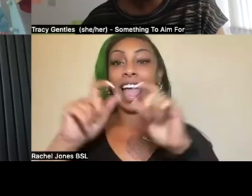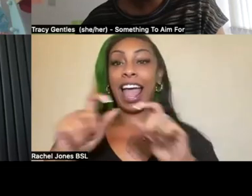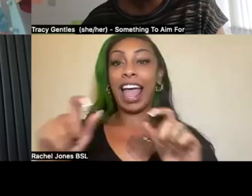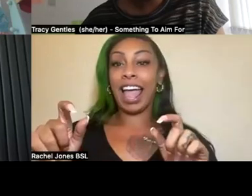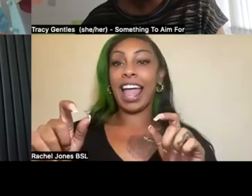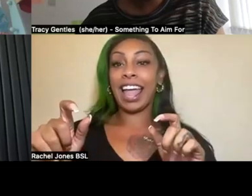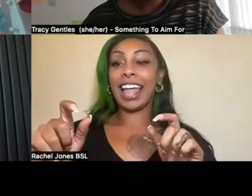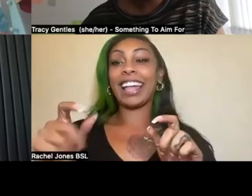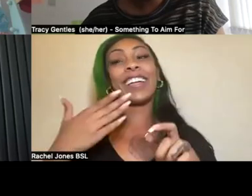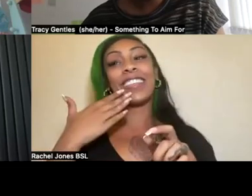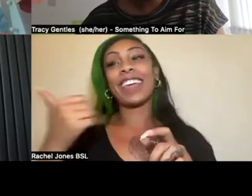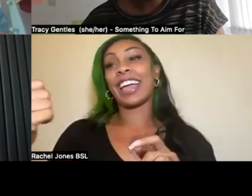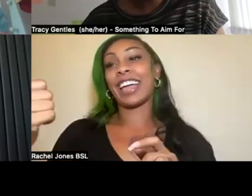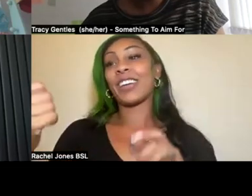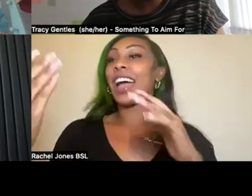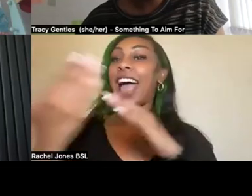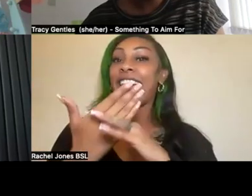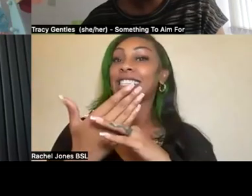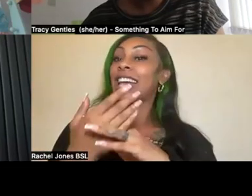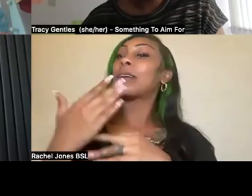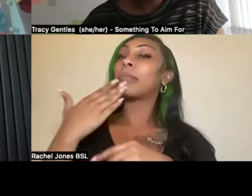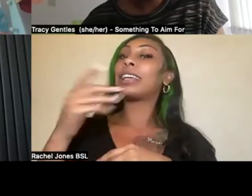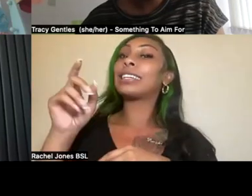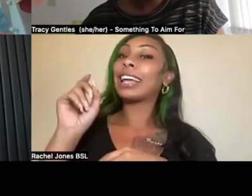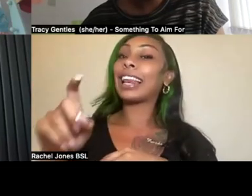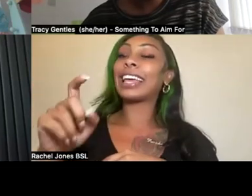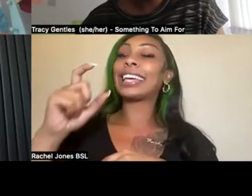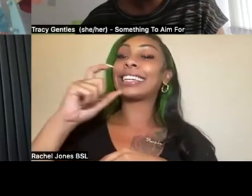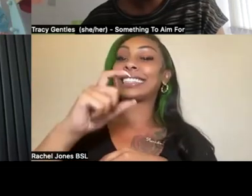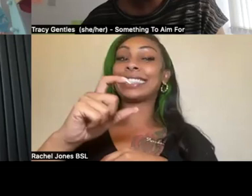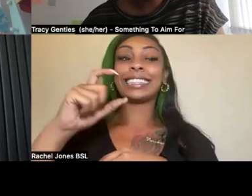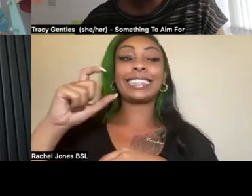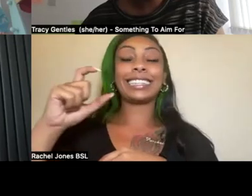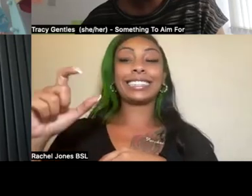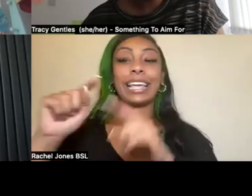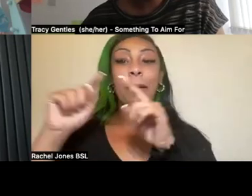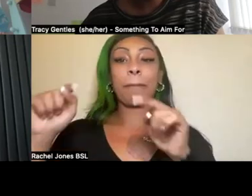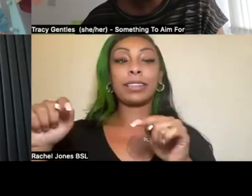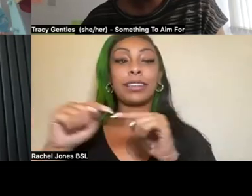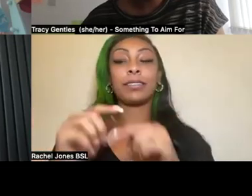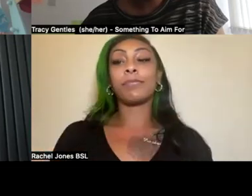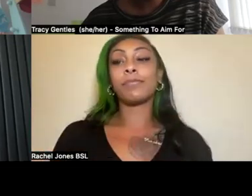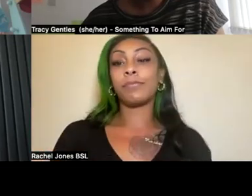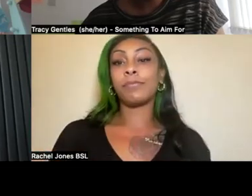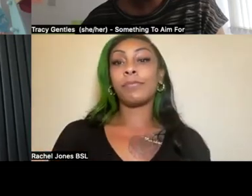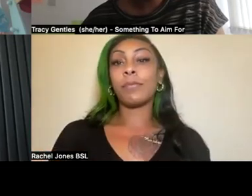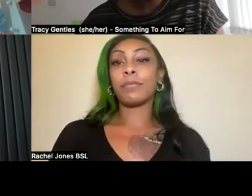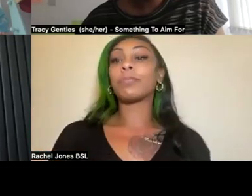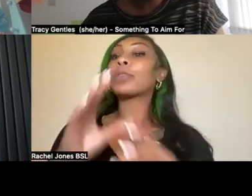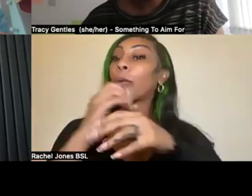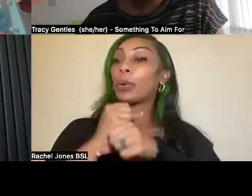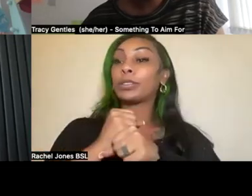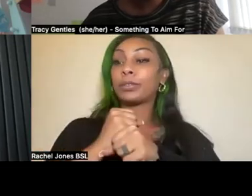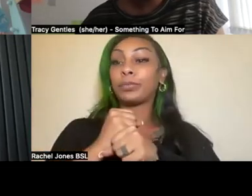with us. Thank you, Judith. To access this, please click the closed captions button. Just take a brief pause